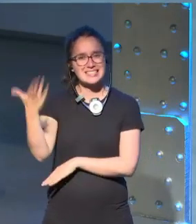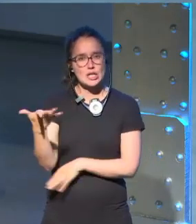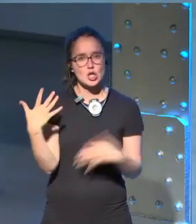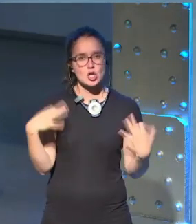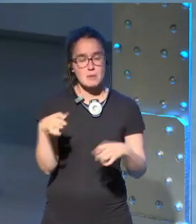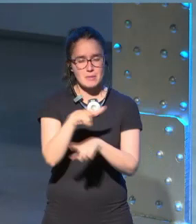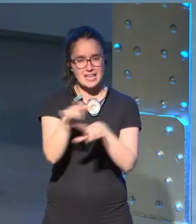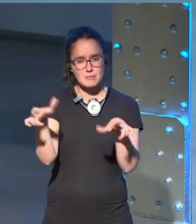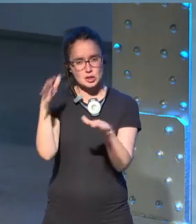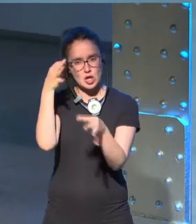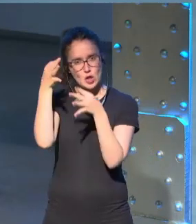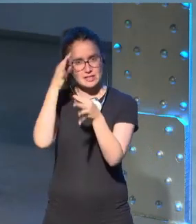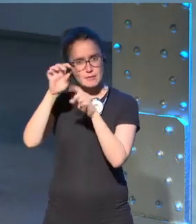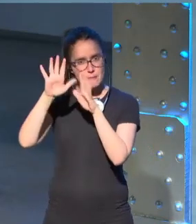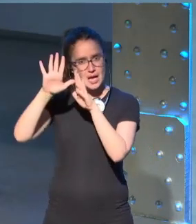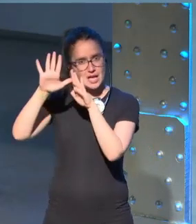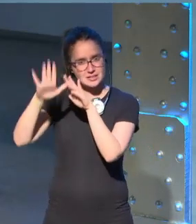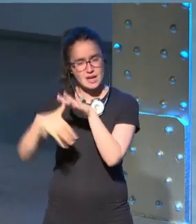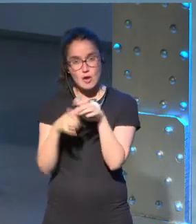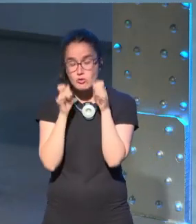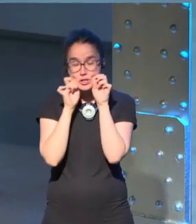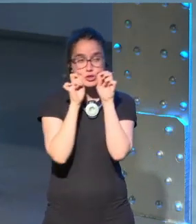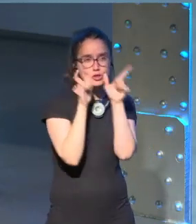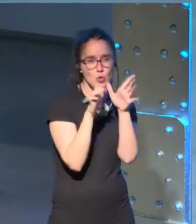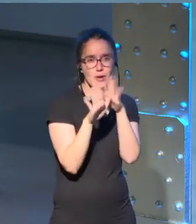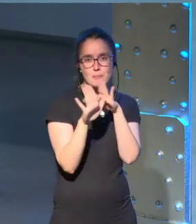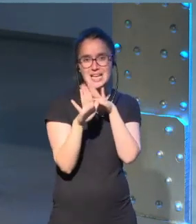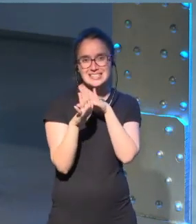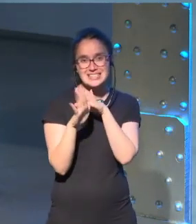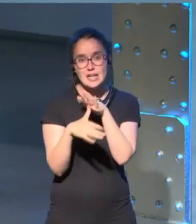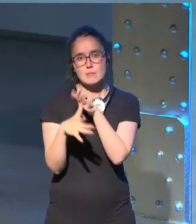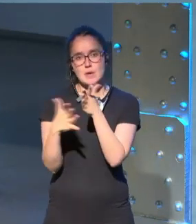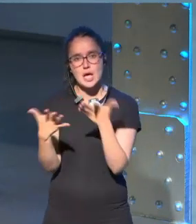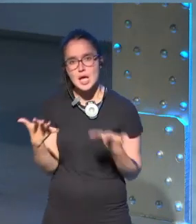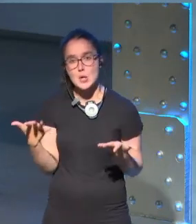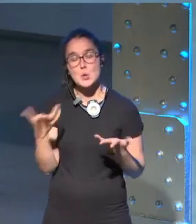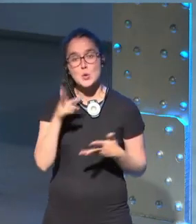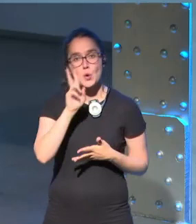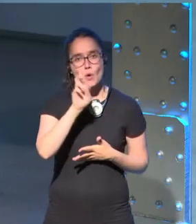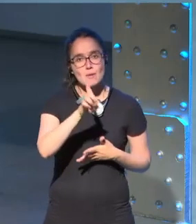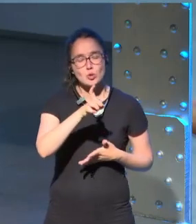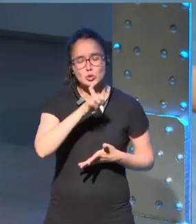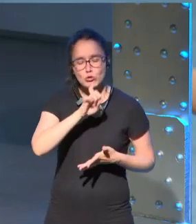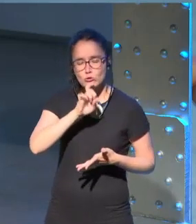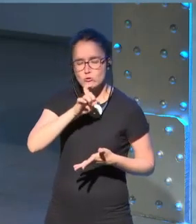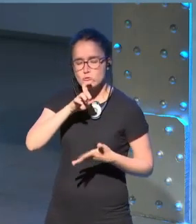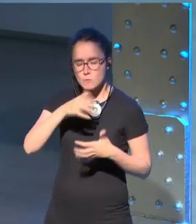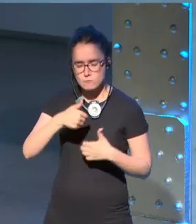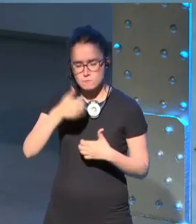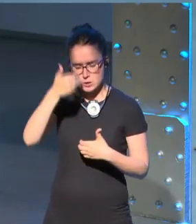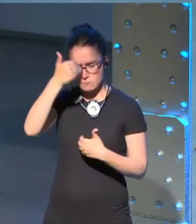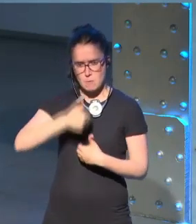it later, but you don't have people getting sliced up in front of your face. So that's not my